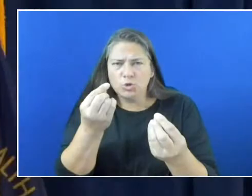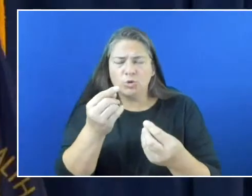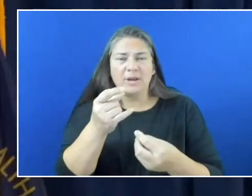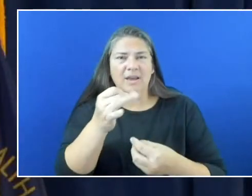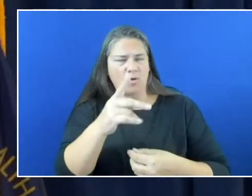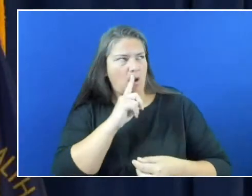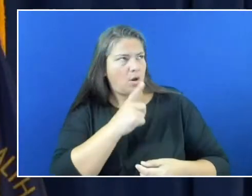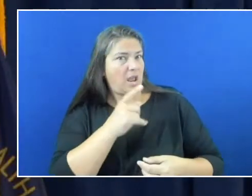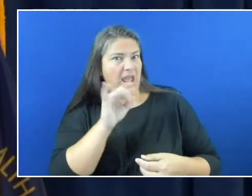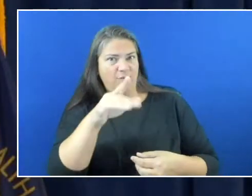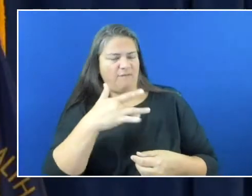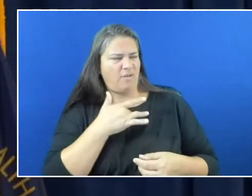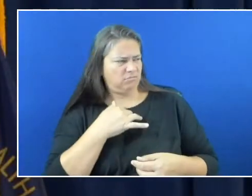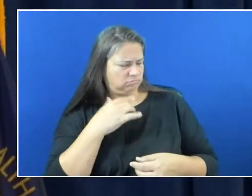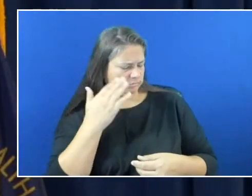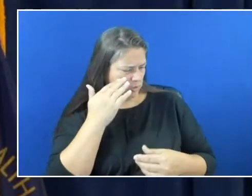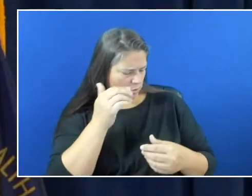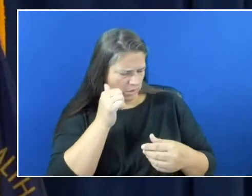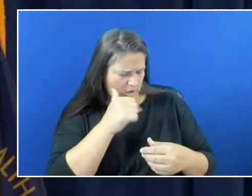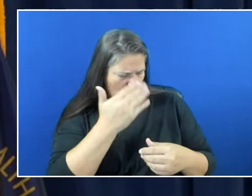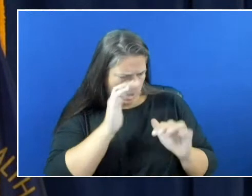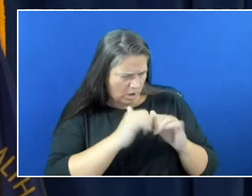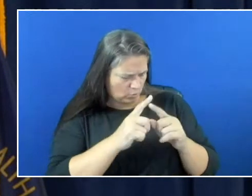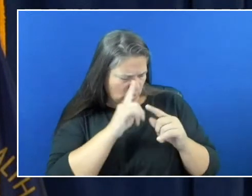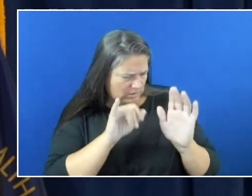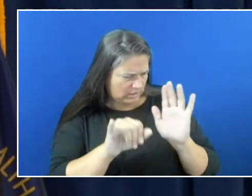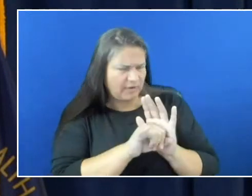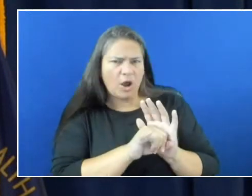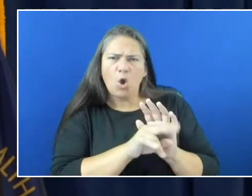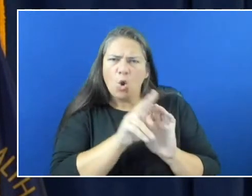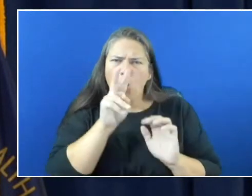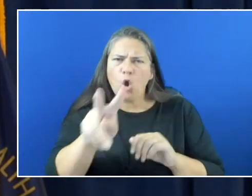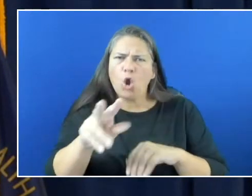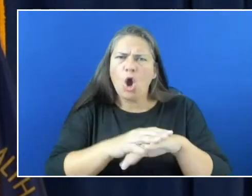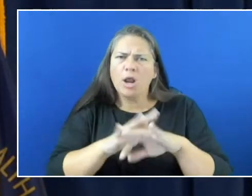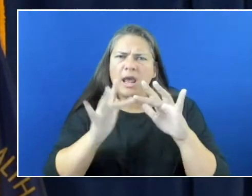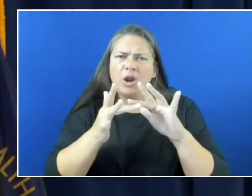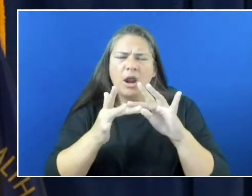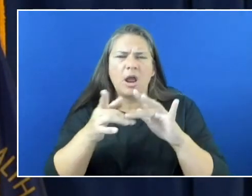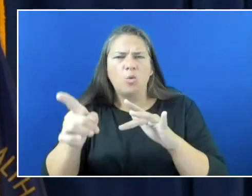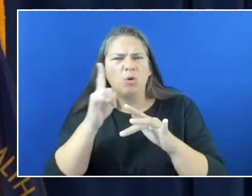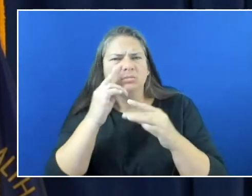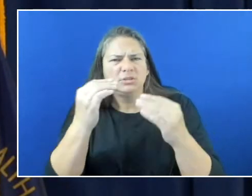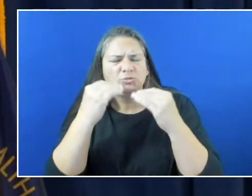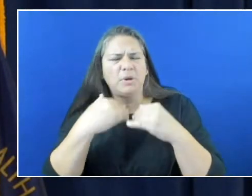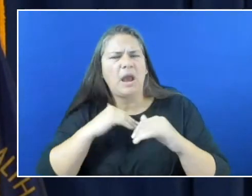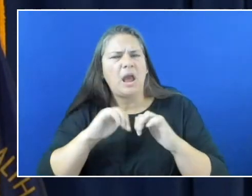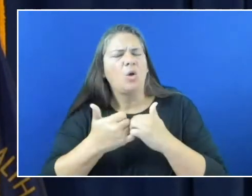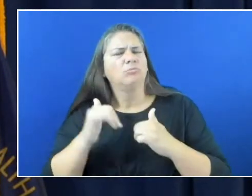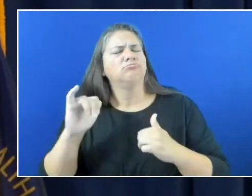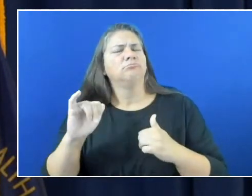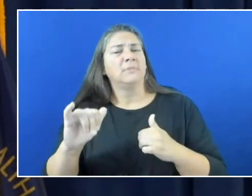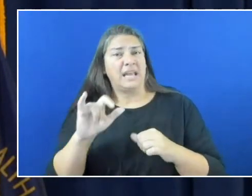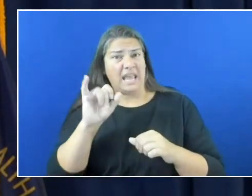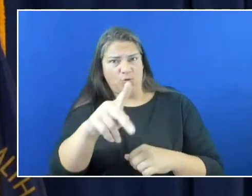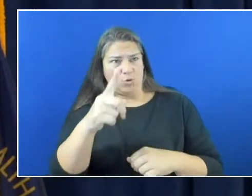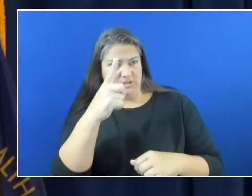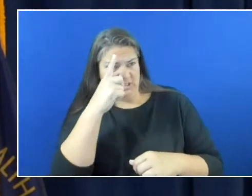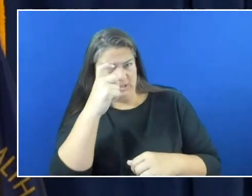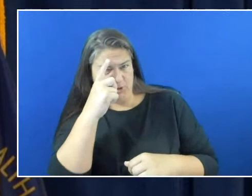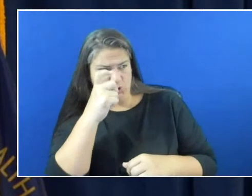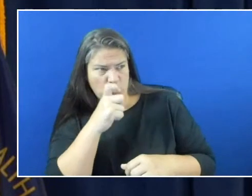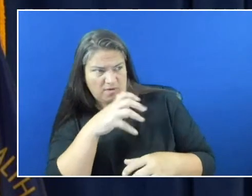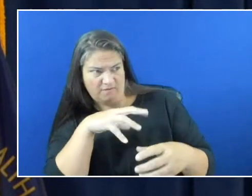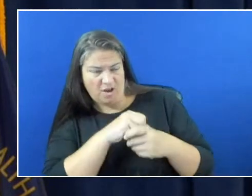sure that you have done that. And then if you're suspicious of children involved in human trafficking, please contact the Department